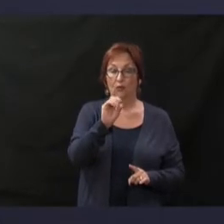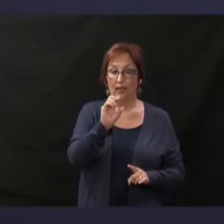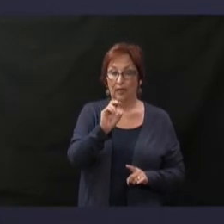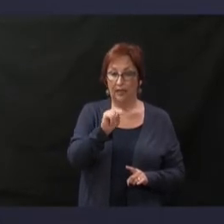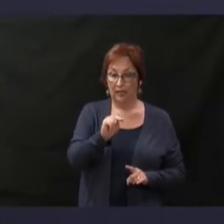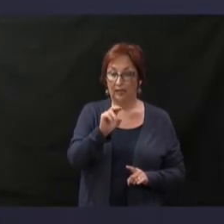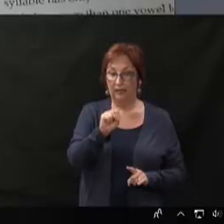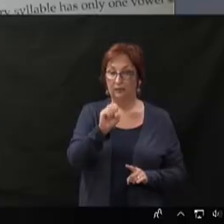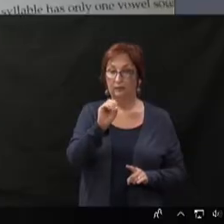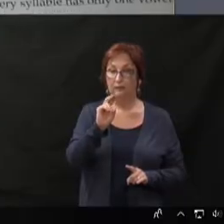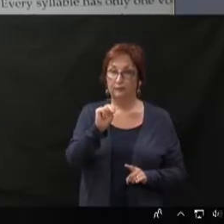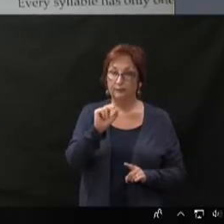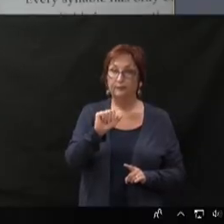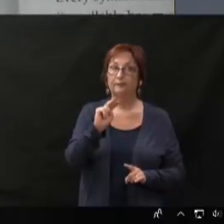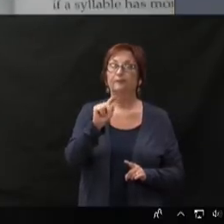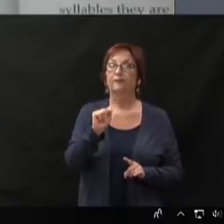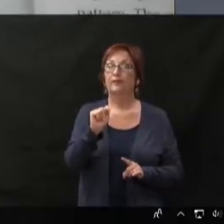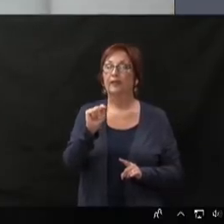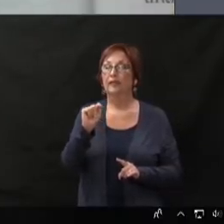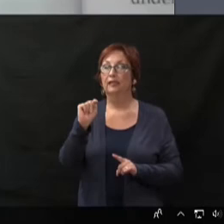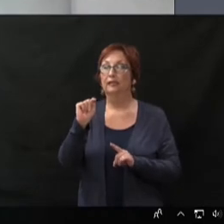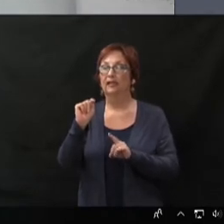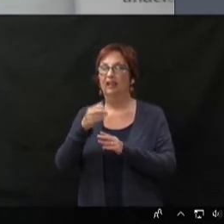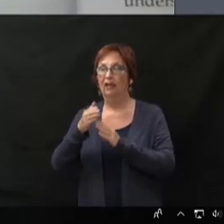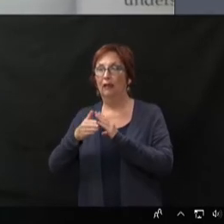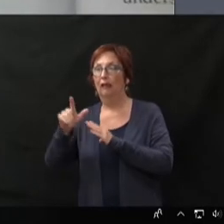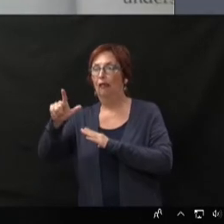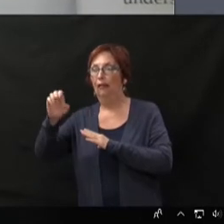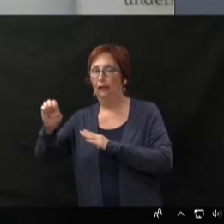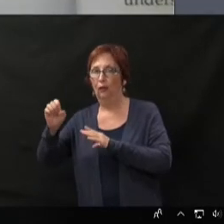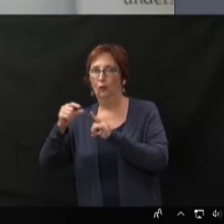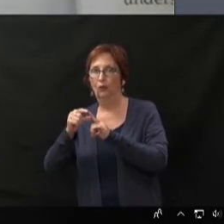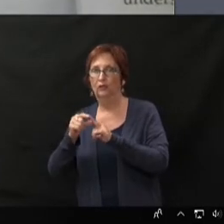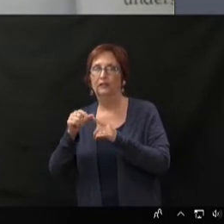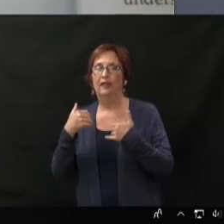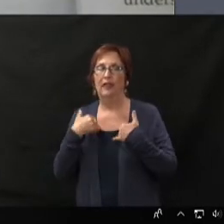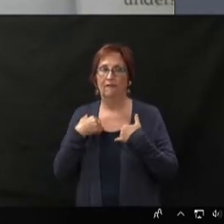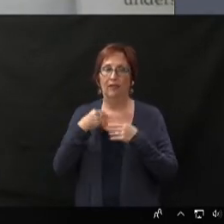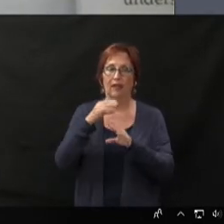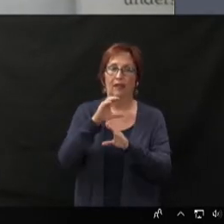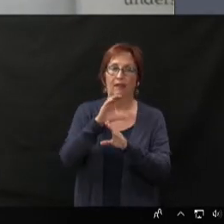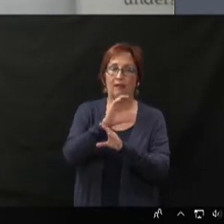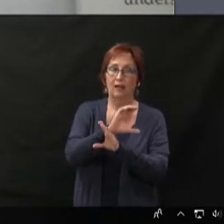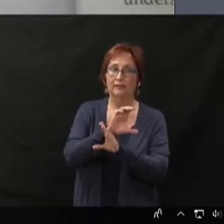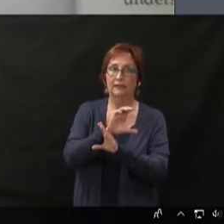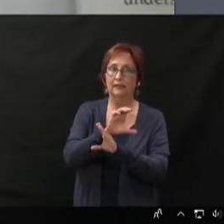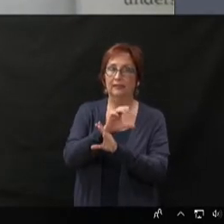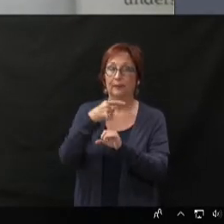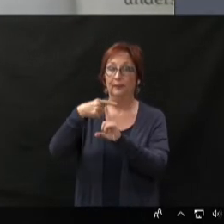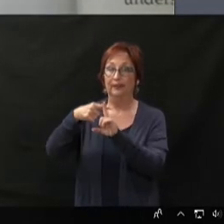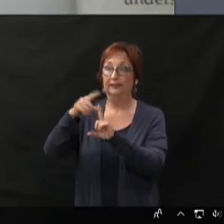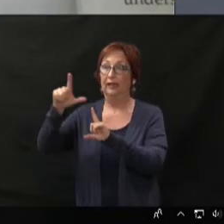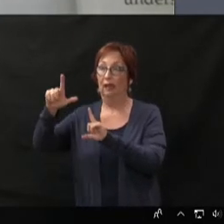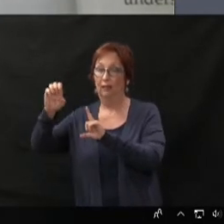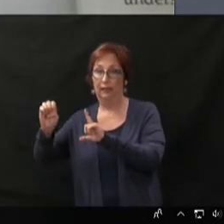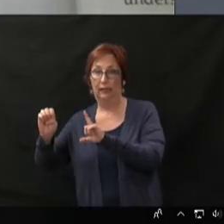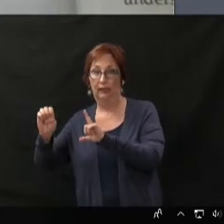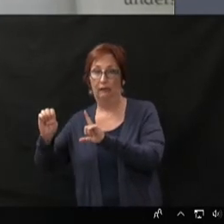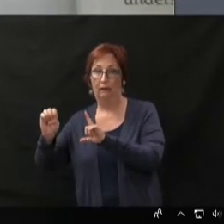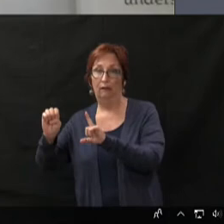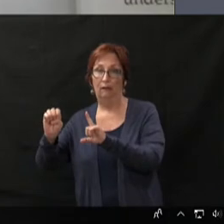of multi-syllable words. And they contain a consonant and an L-E, okay?